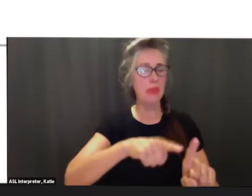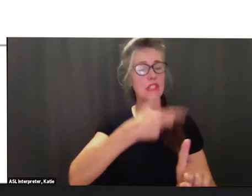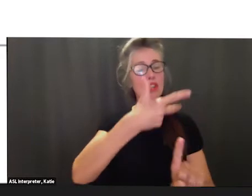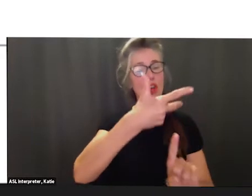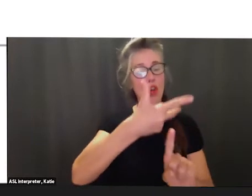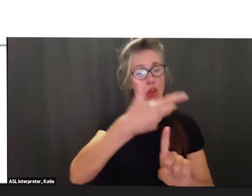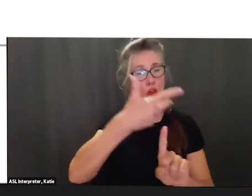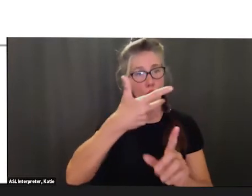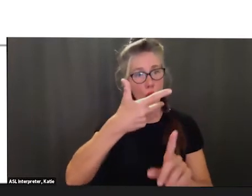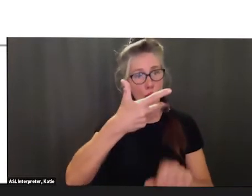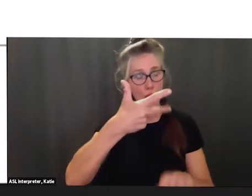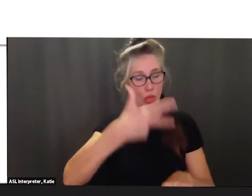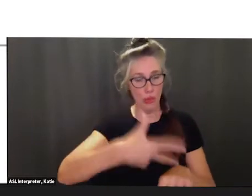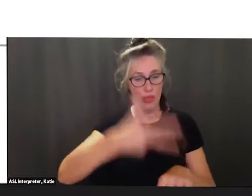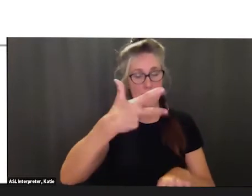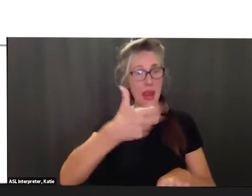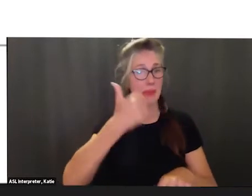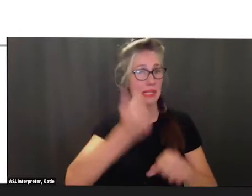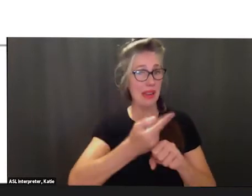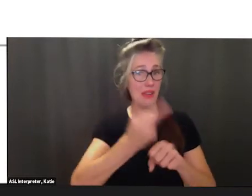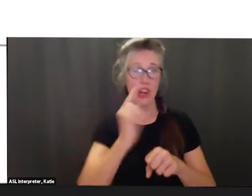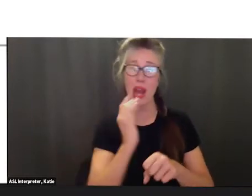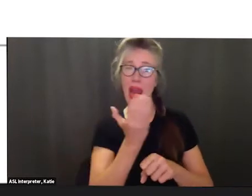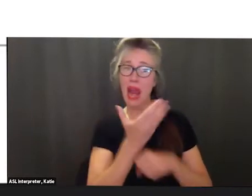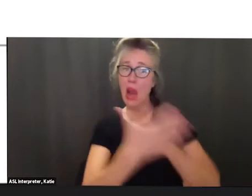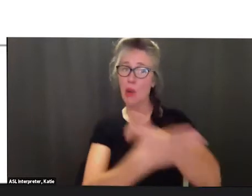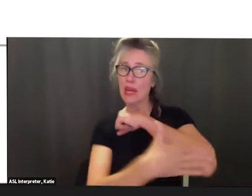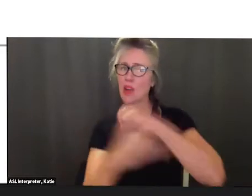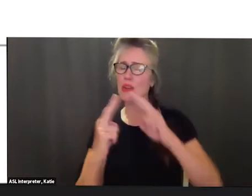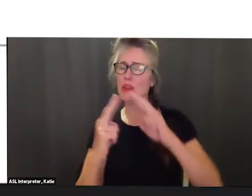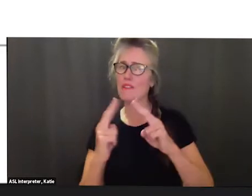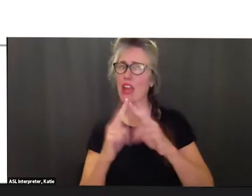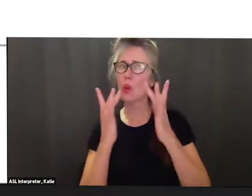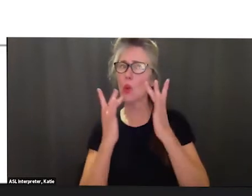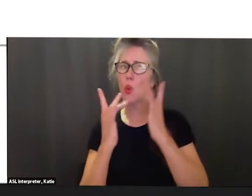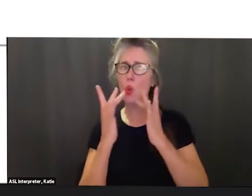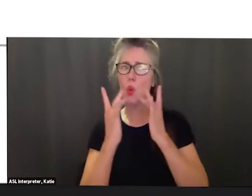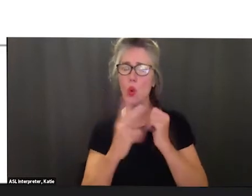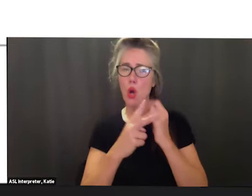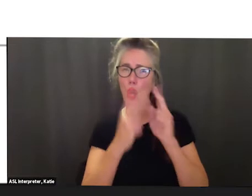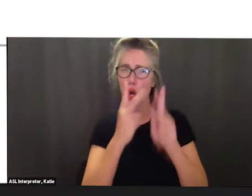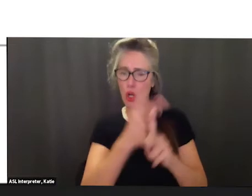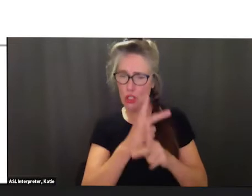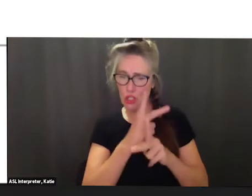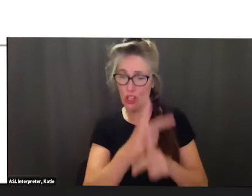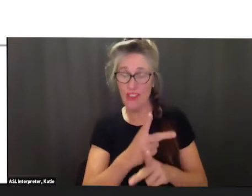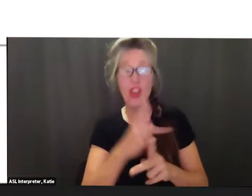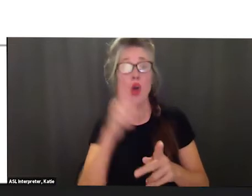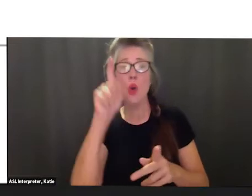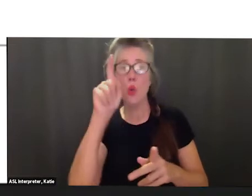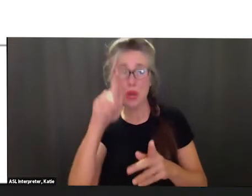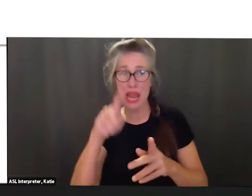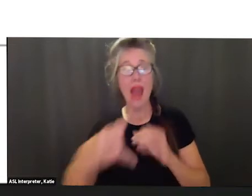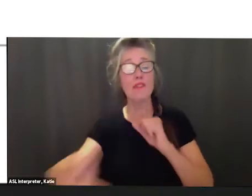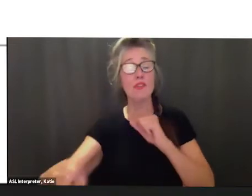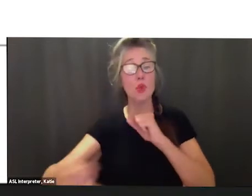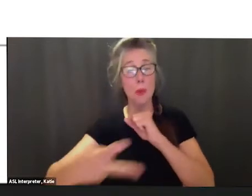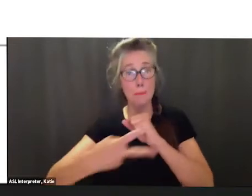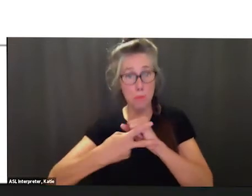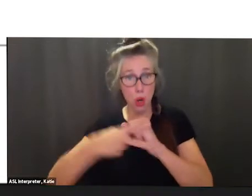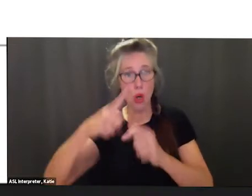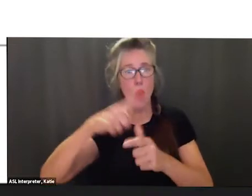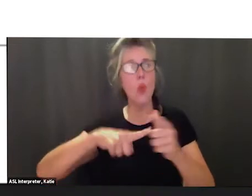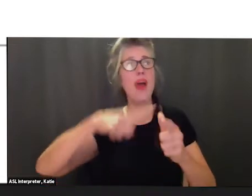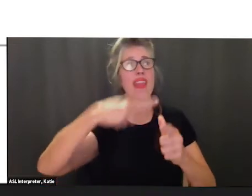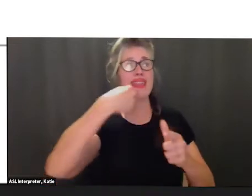is very conservative, and we have to book what they say to book. So when they come,